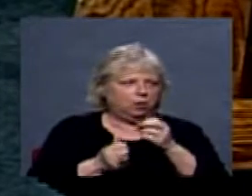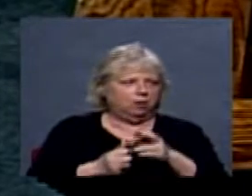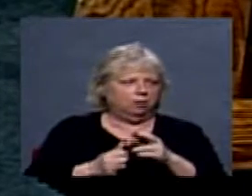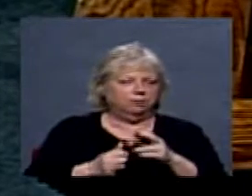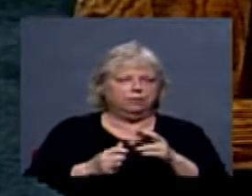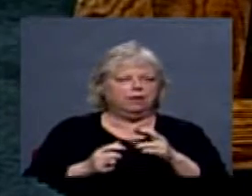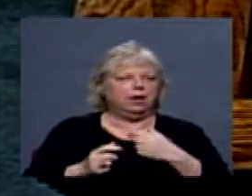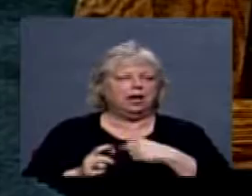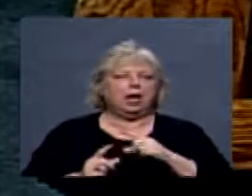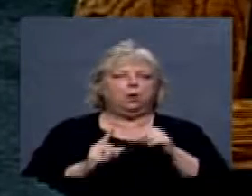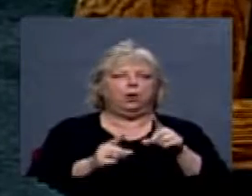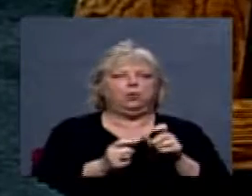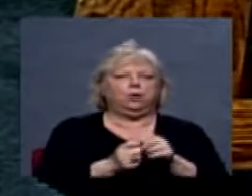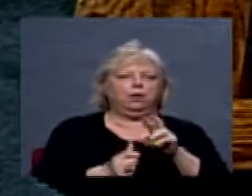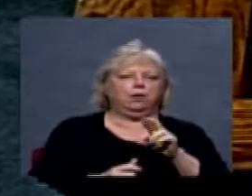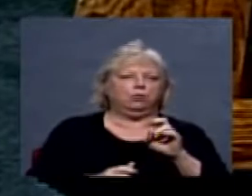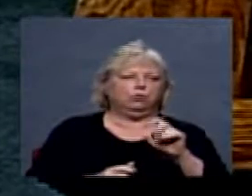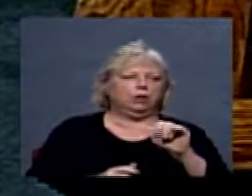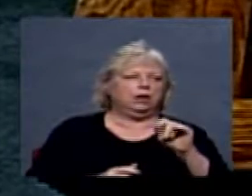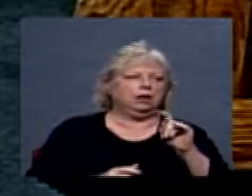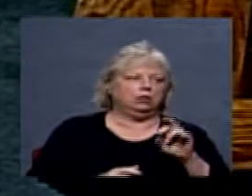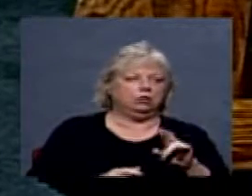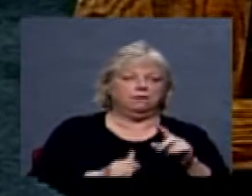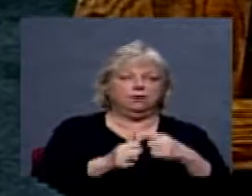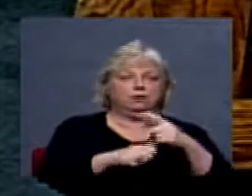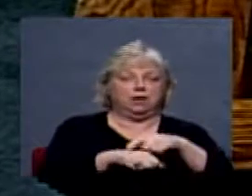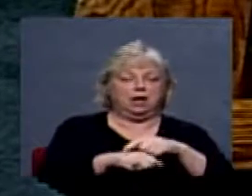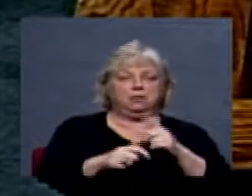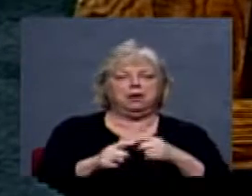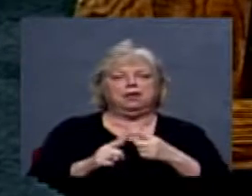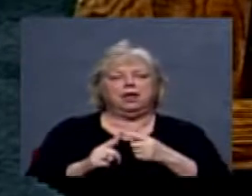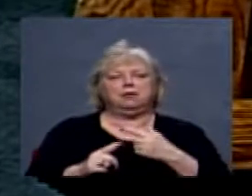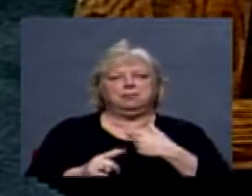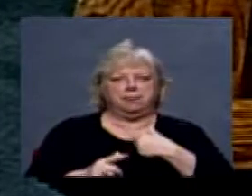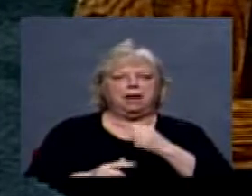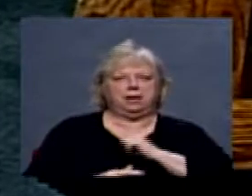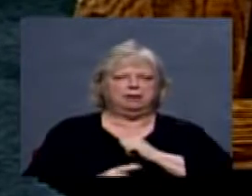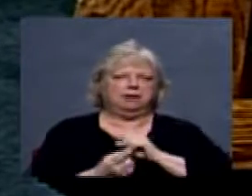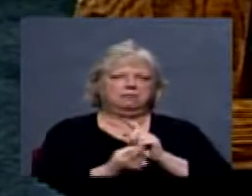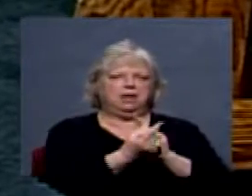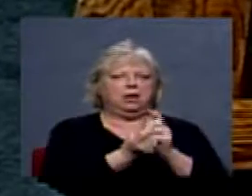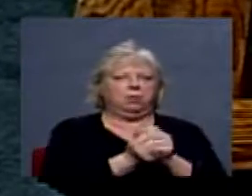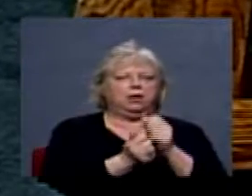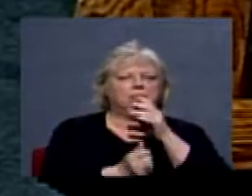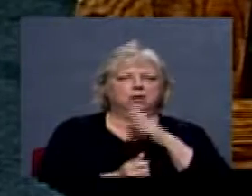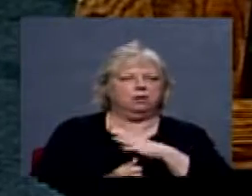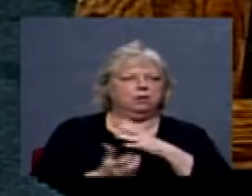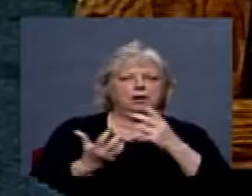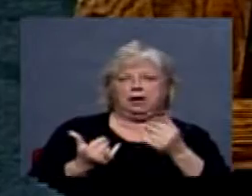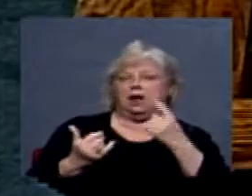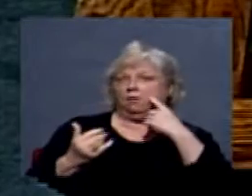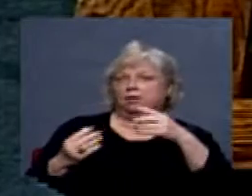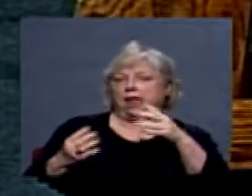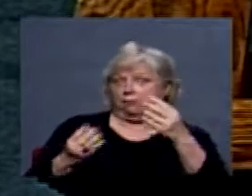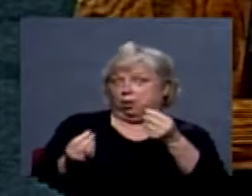there with the realtor first time and then by myself and met with her. And it is right now on